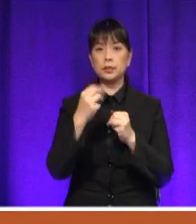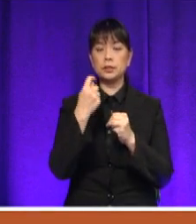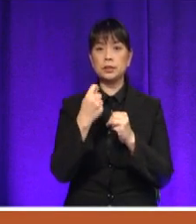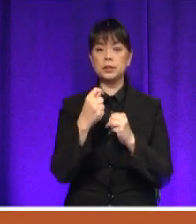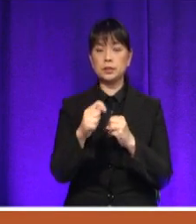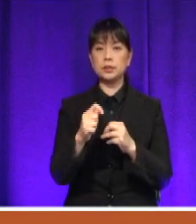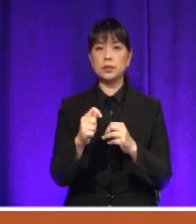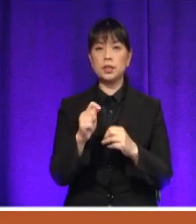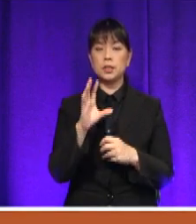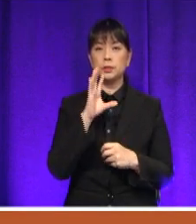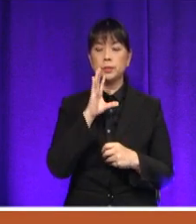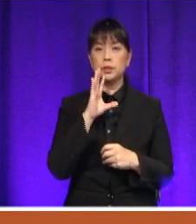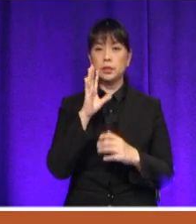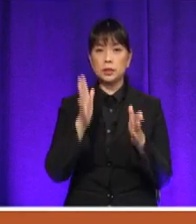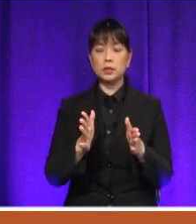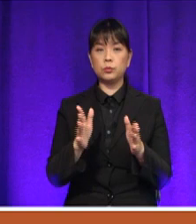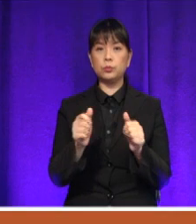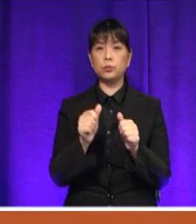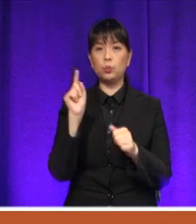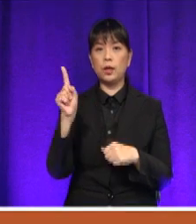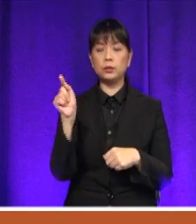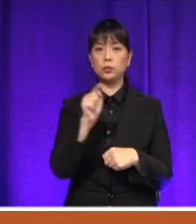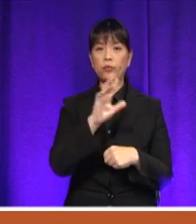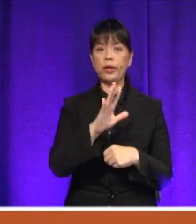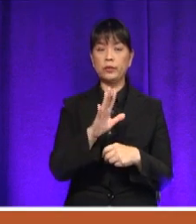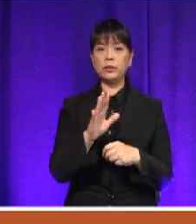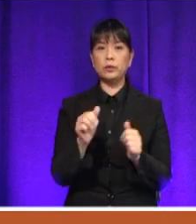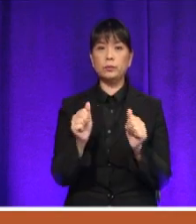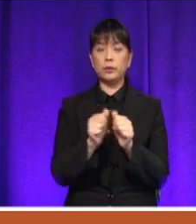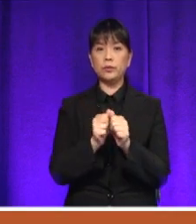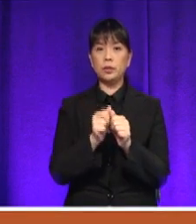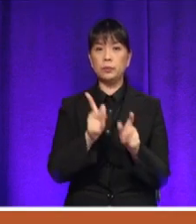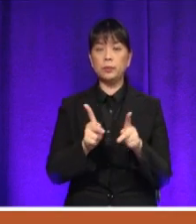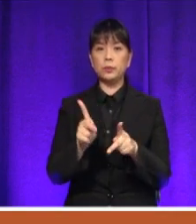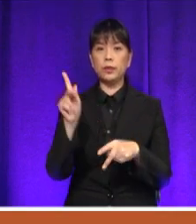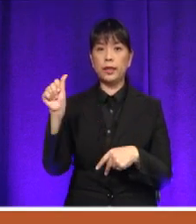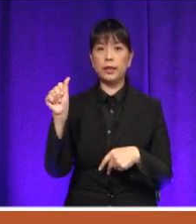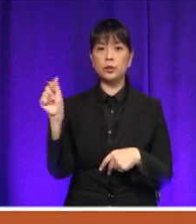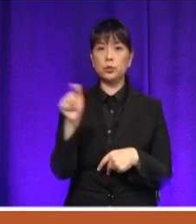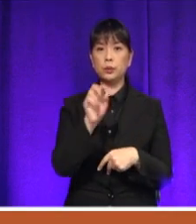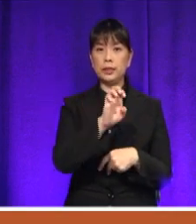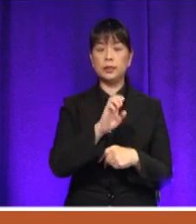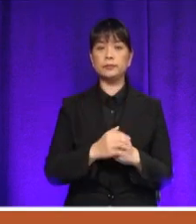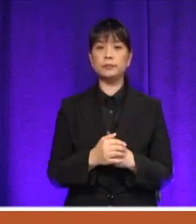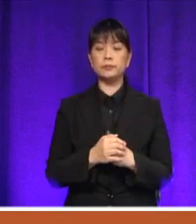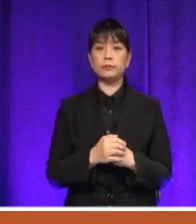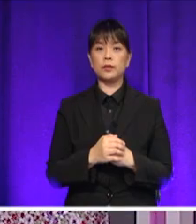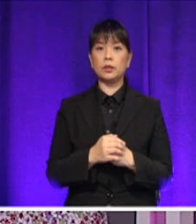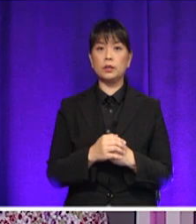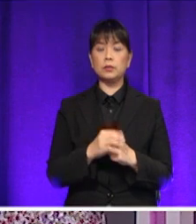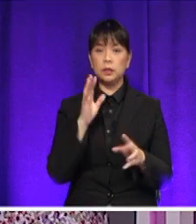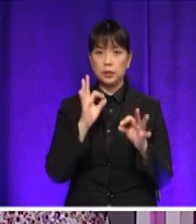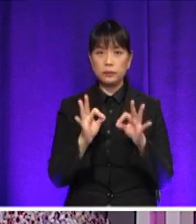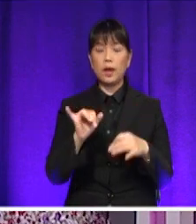to 5 with the people A to E. All right, now if I were to ask